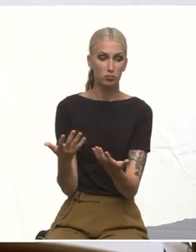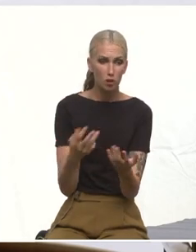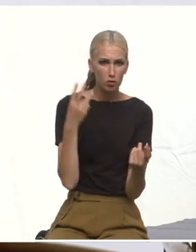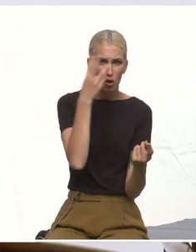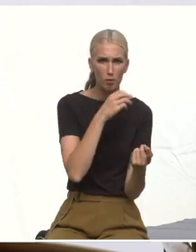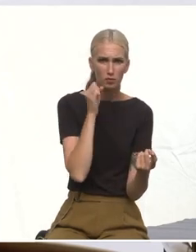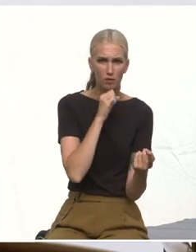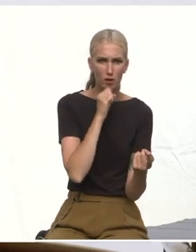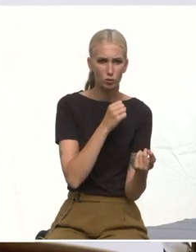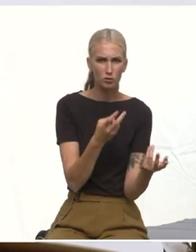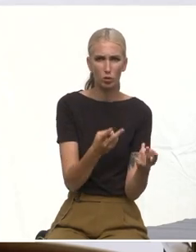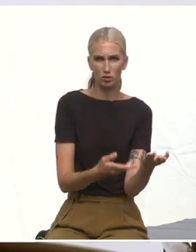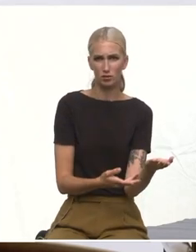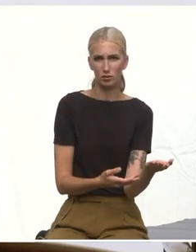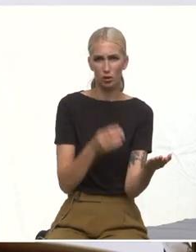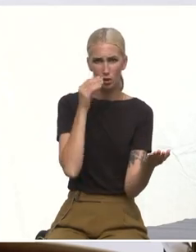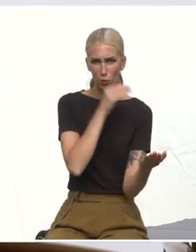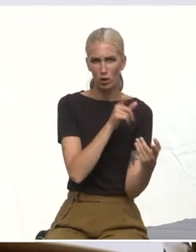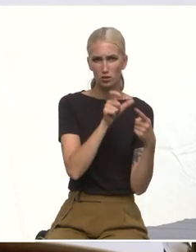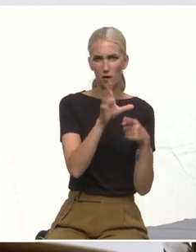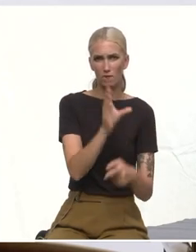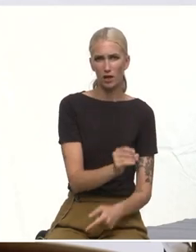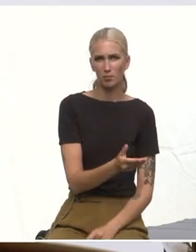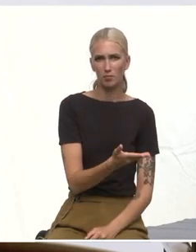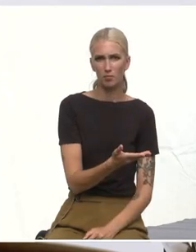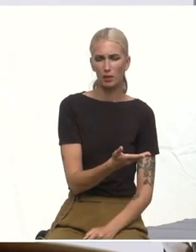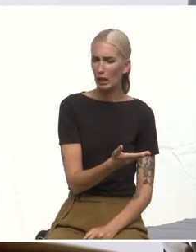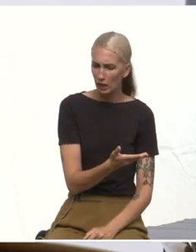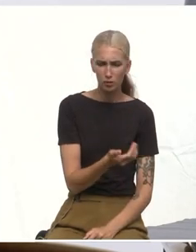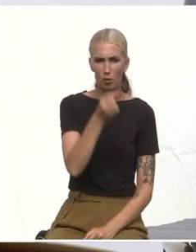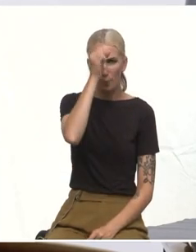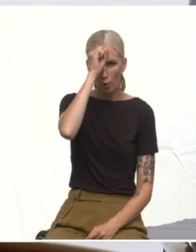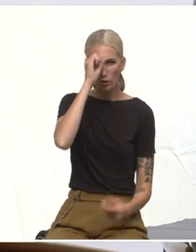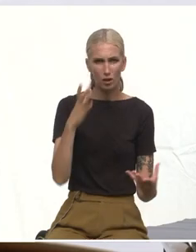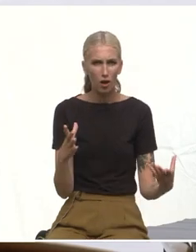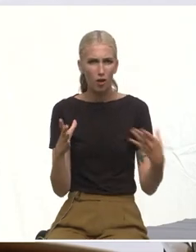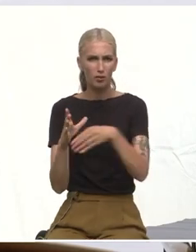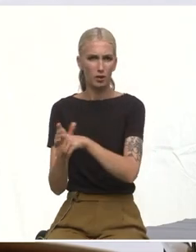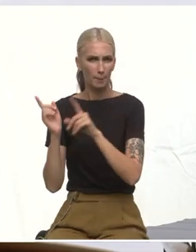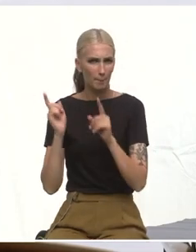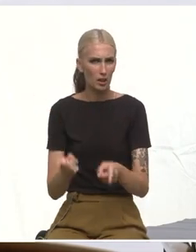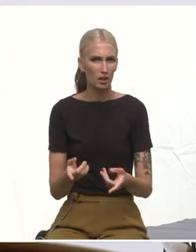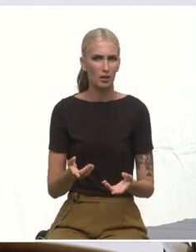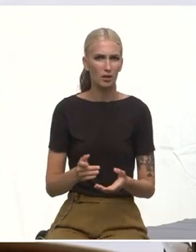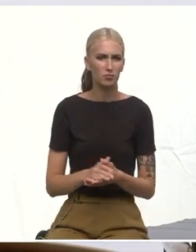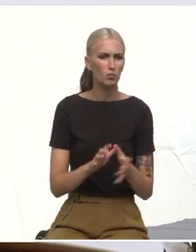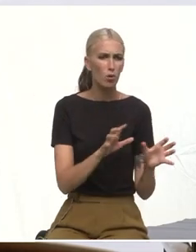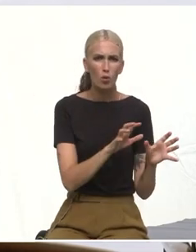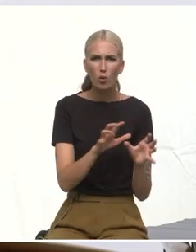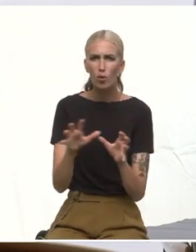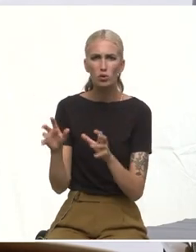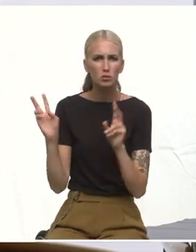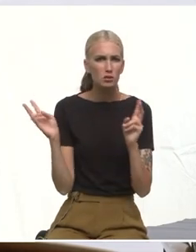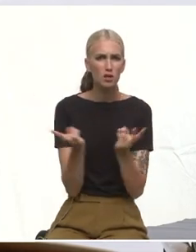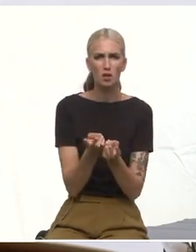three-year-olds. We have to take the boys in. We have to give them the same care,